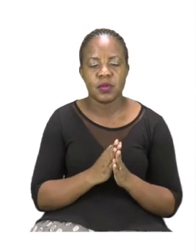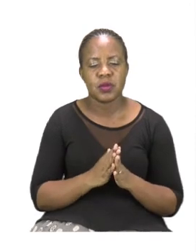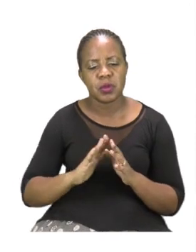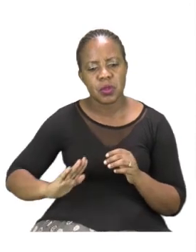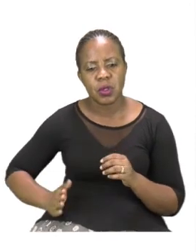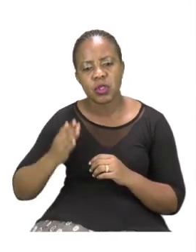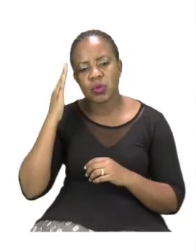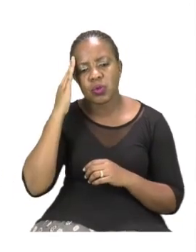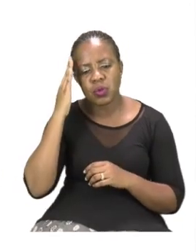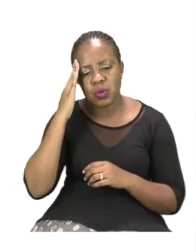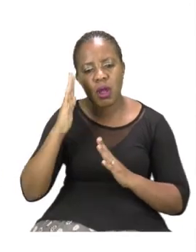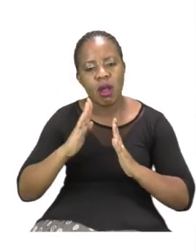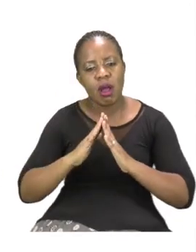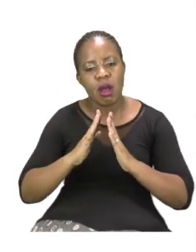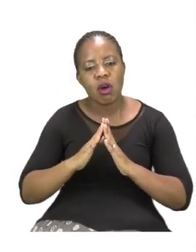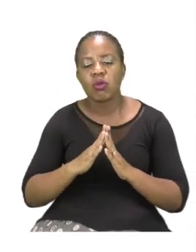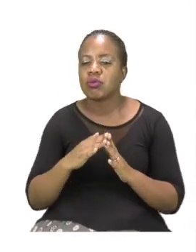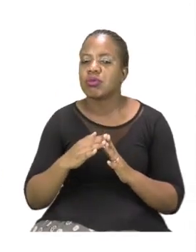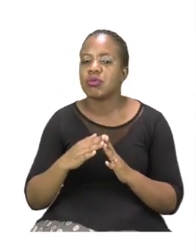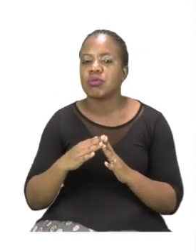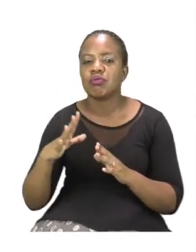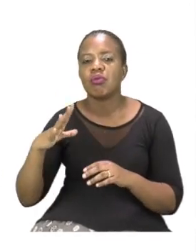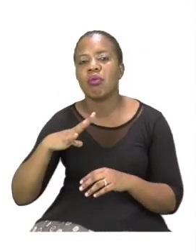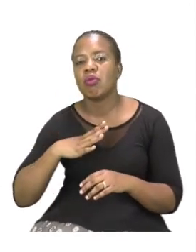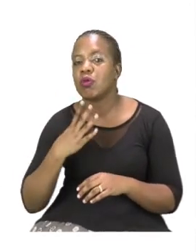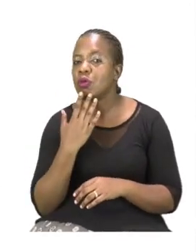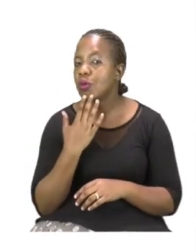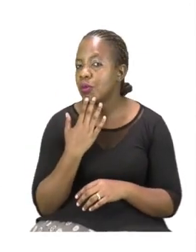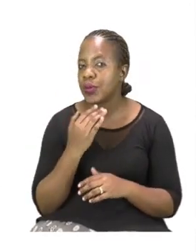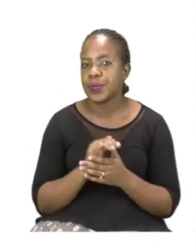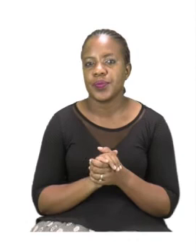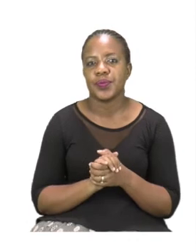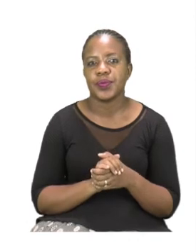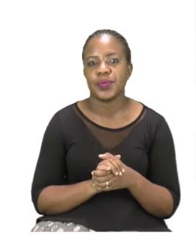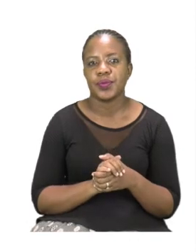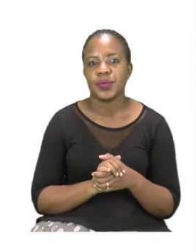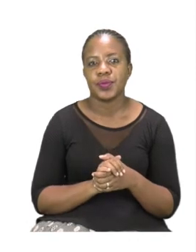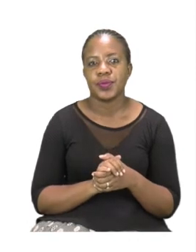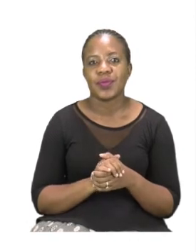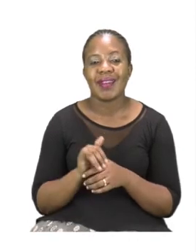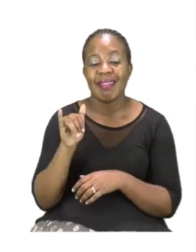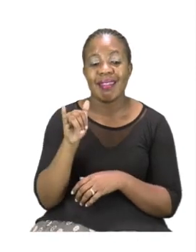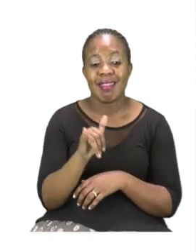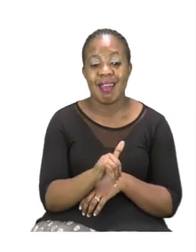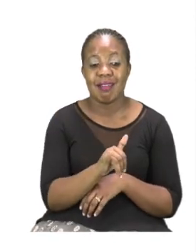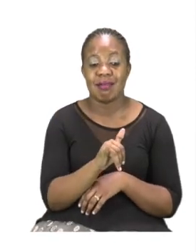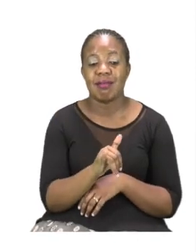house. So we are going to say the sentence there, that house